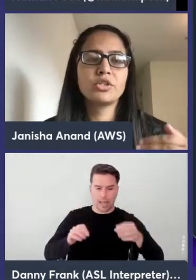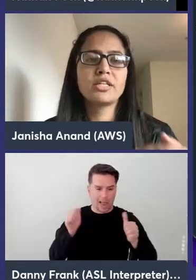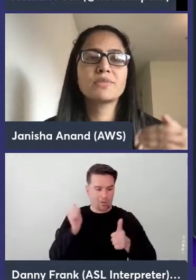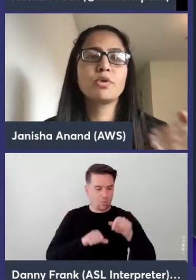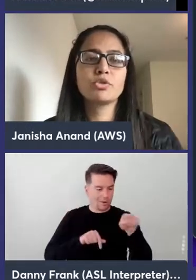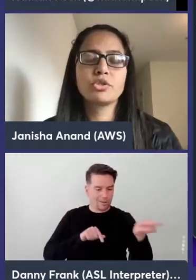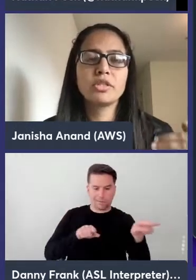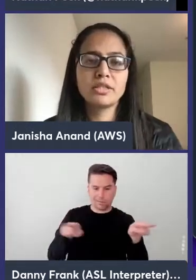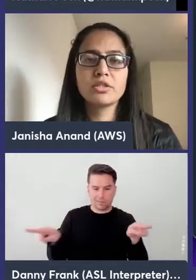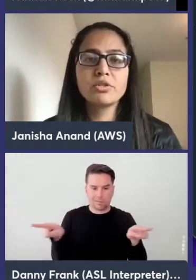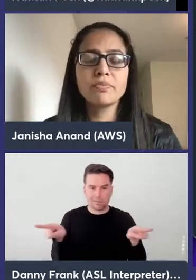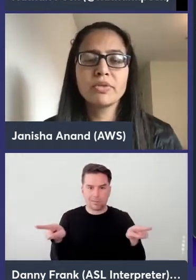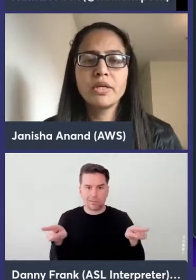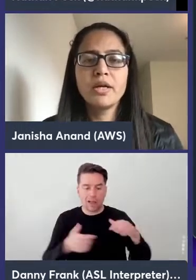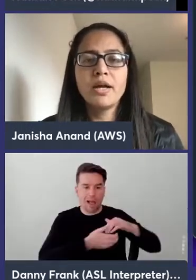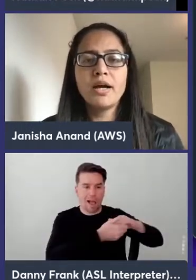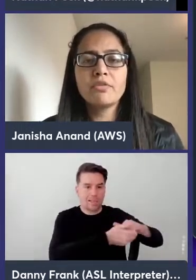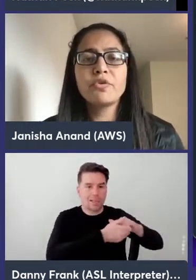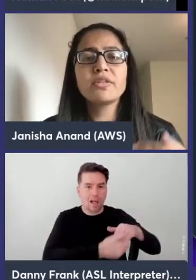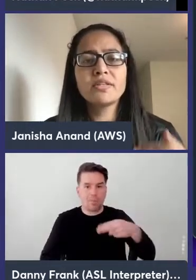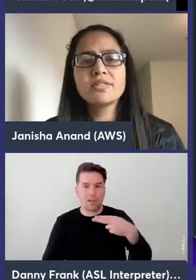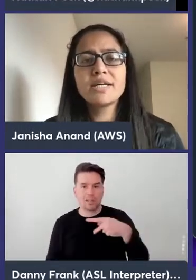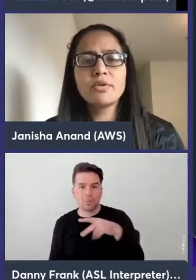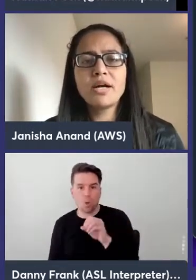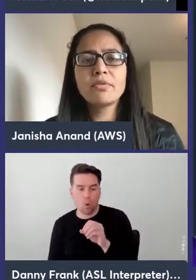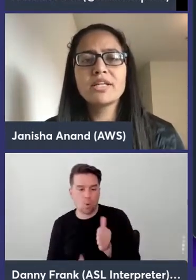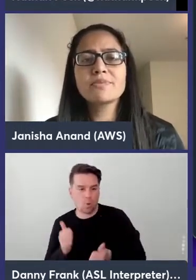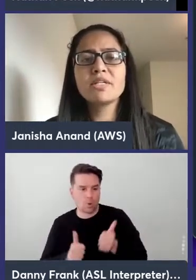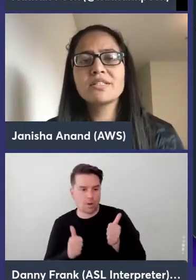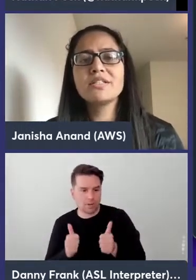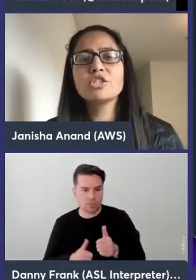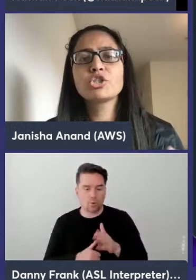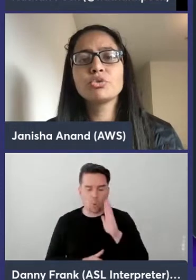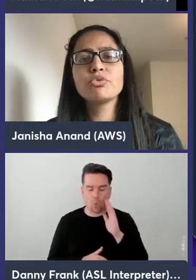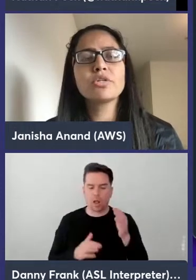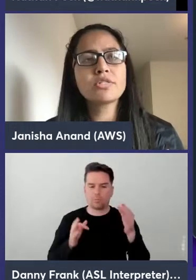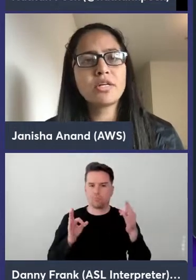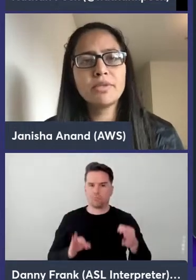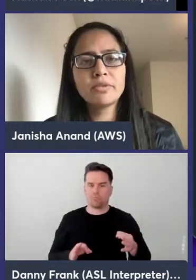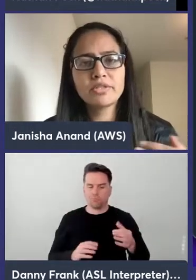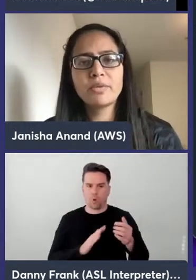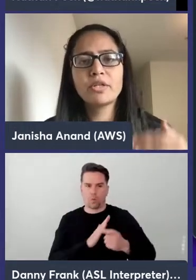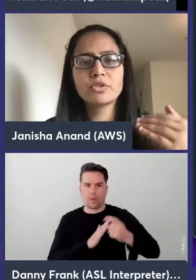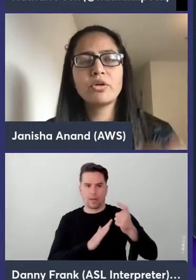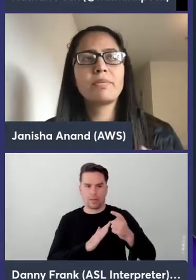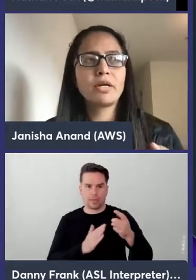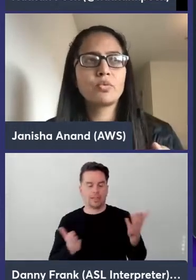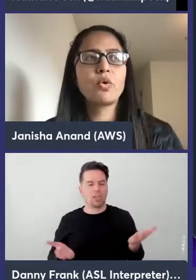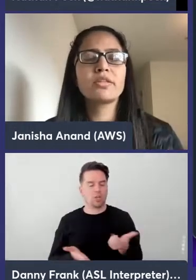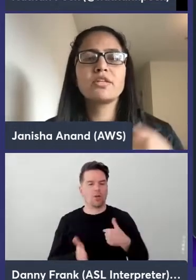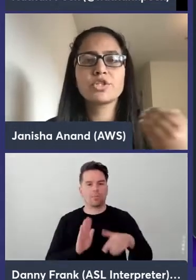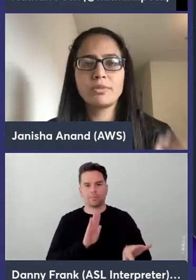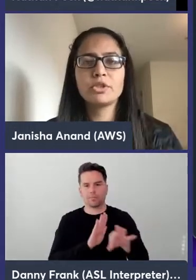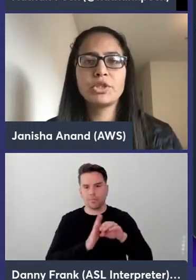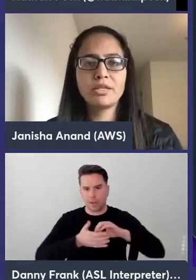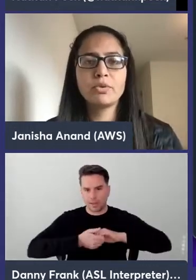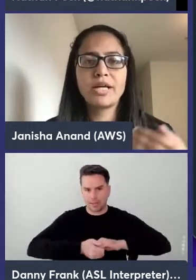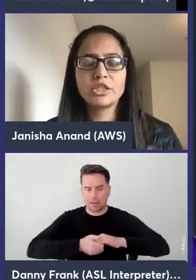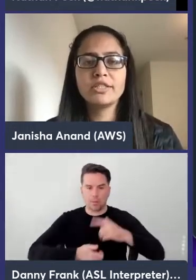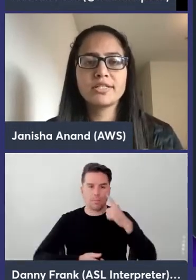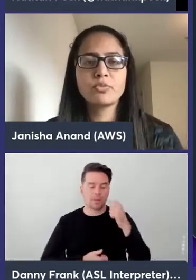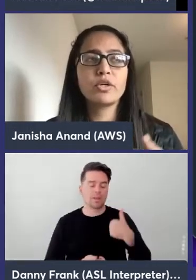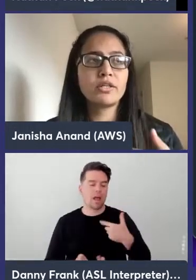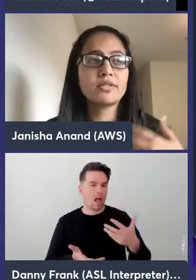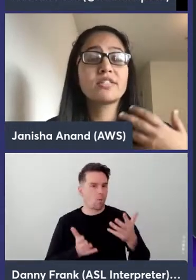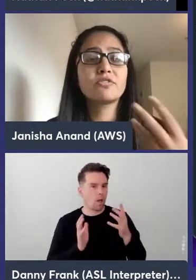methodology should it expose your data to. For this demo, I'm going to explicitly choose Ensemble because I want to talk about what the Ensemble training mode